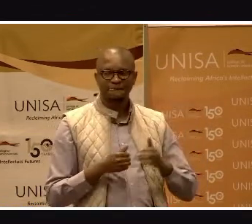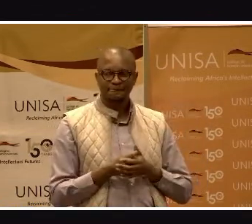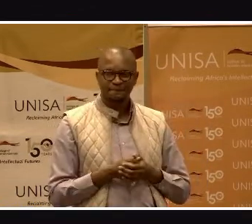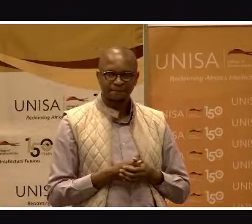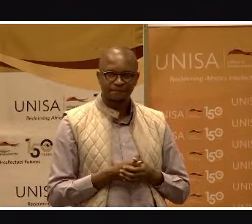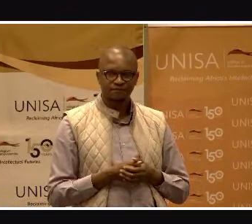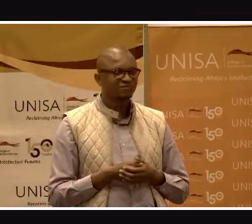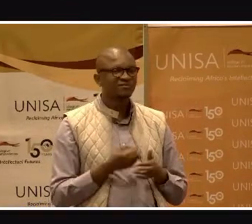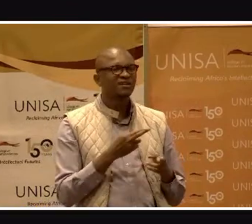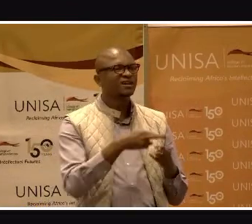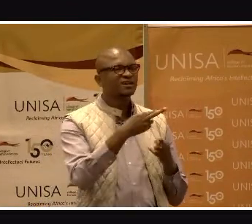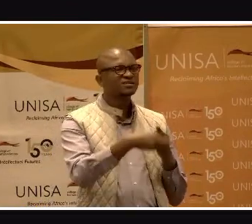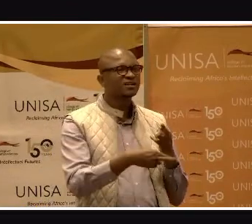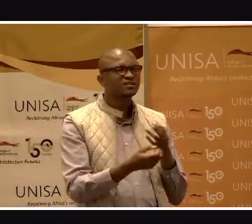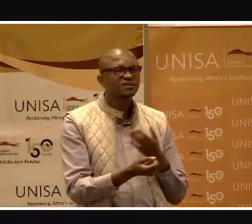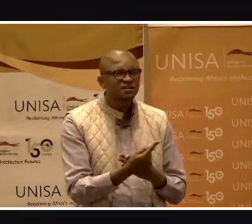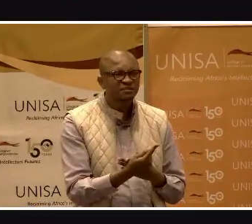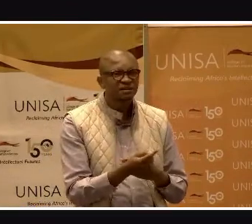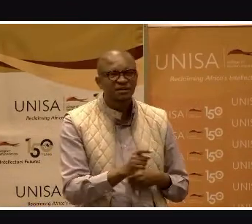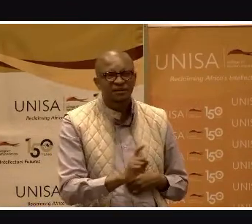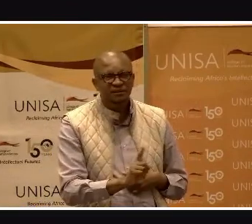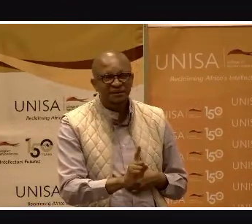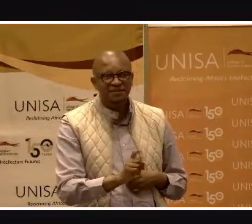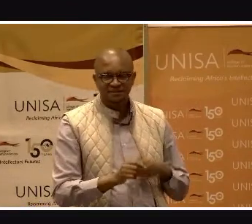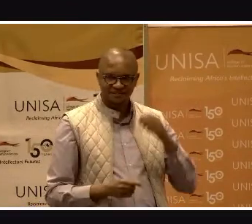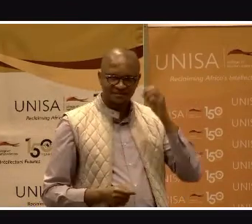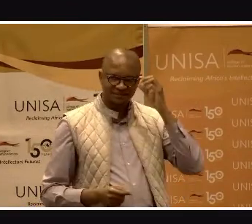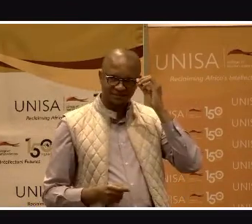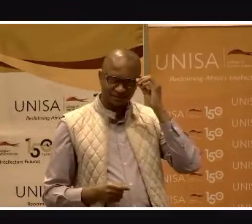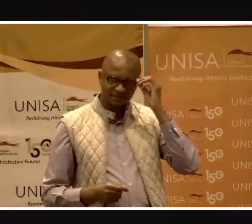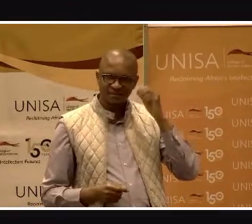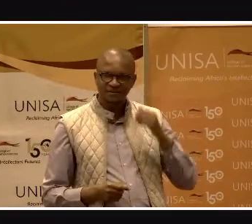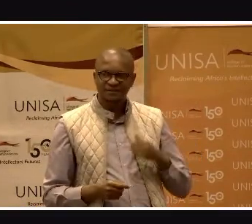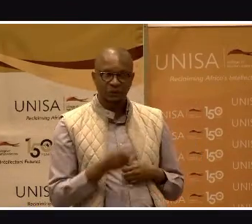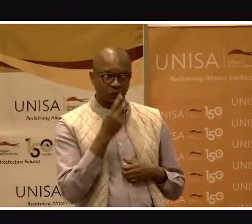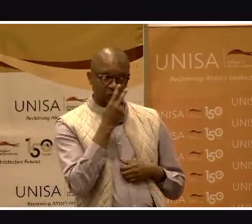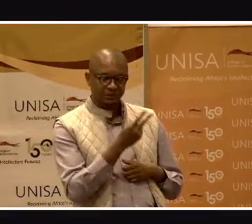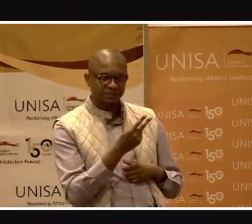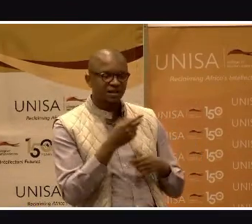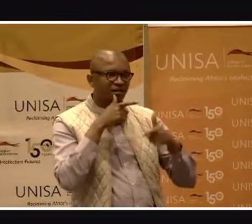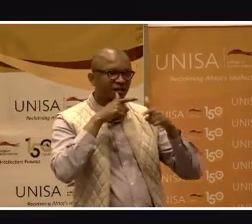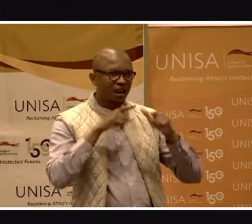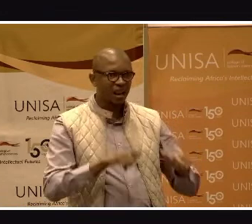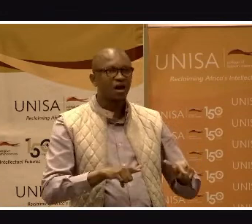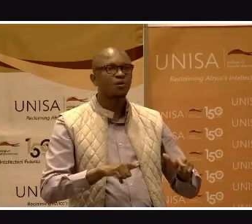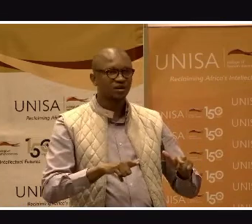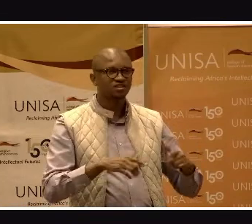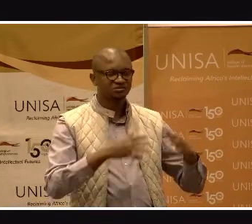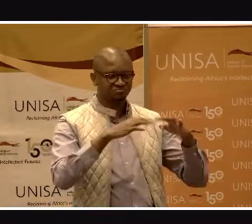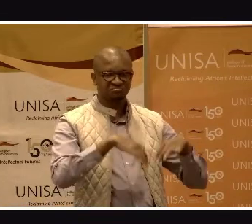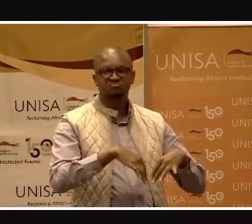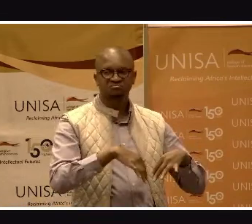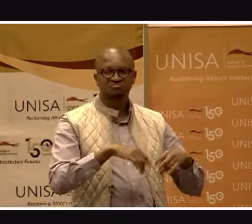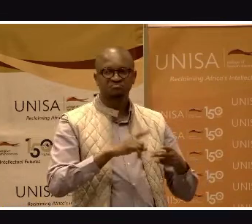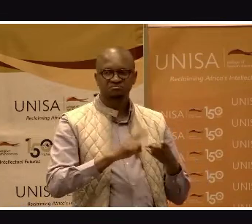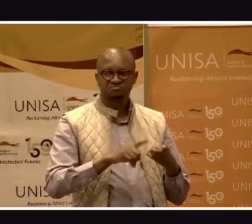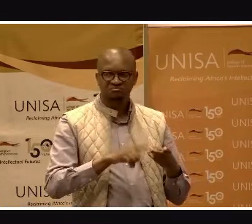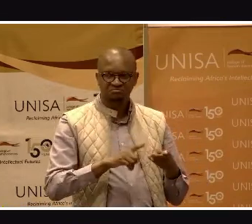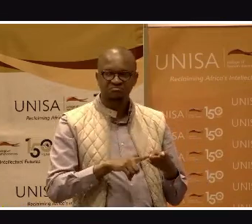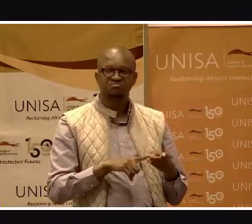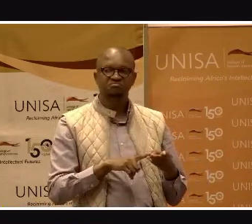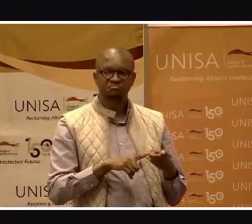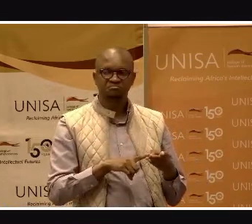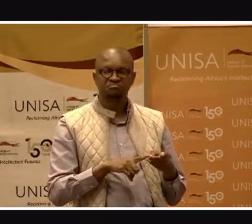be the result? We will see a wave of language collapse, decline, and finally extinction. All